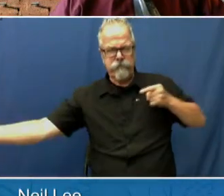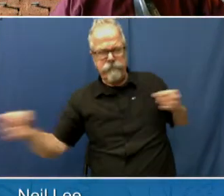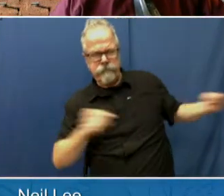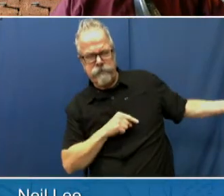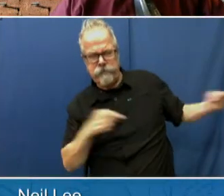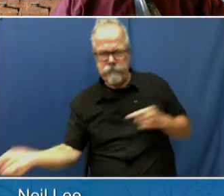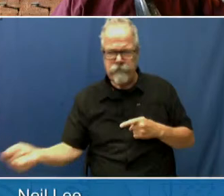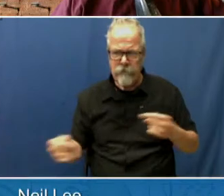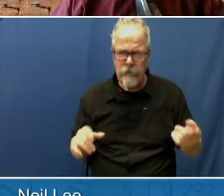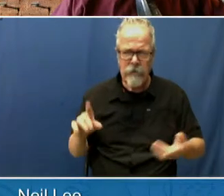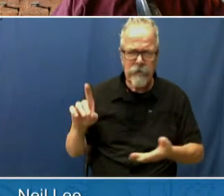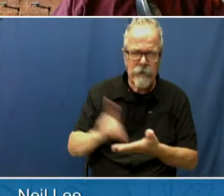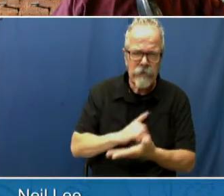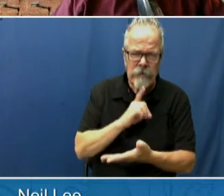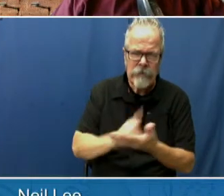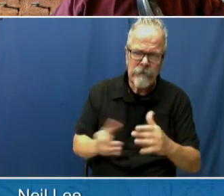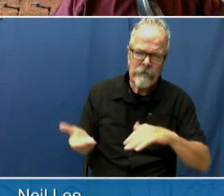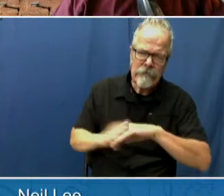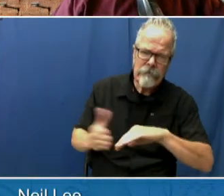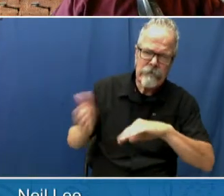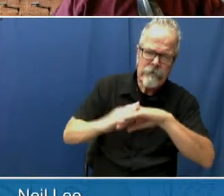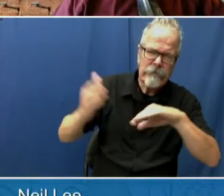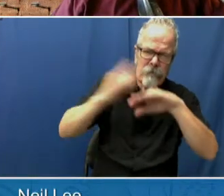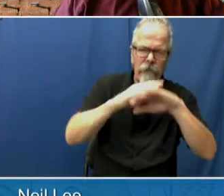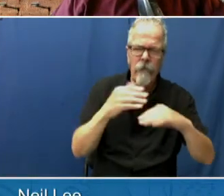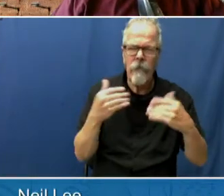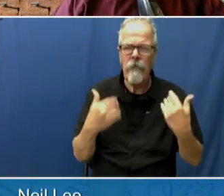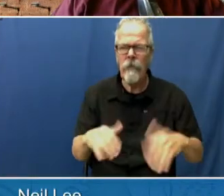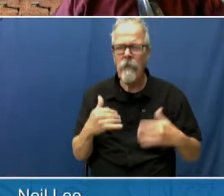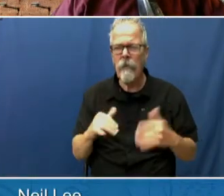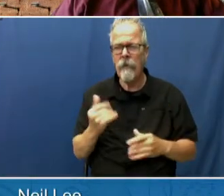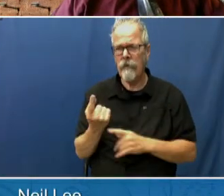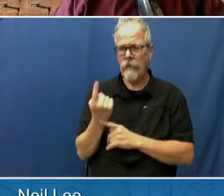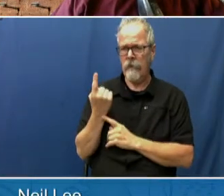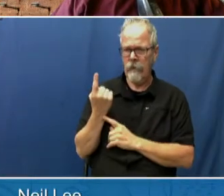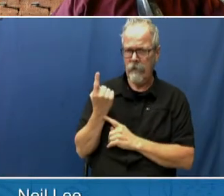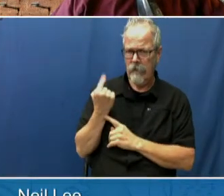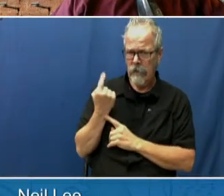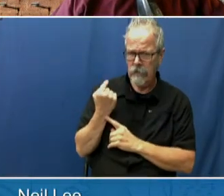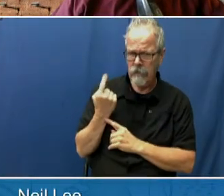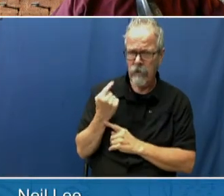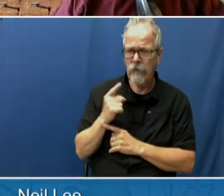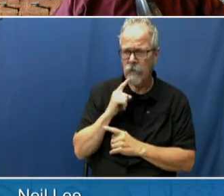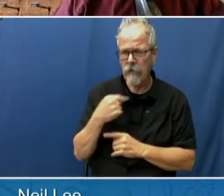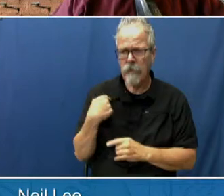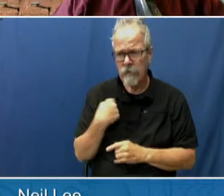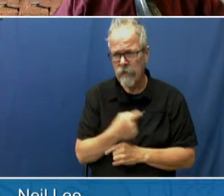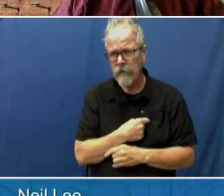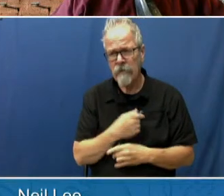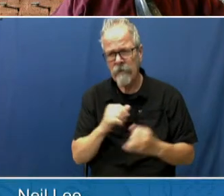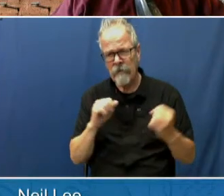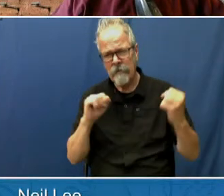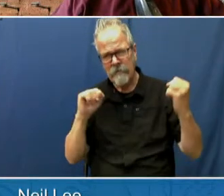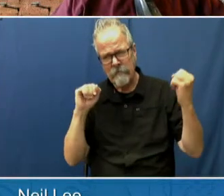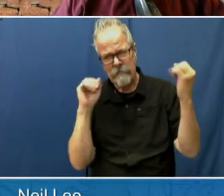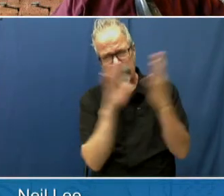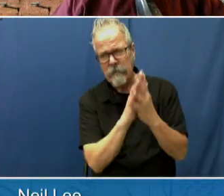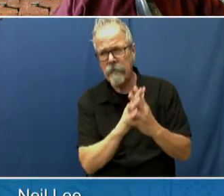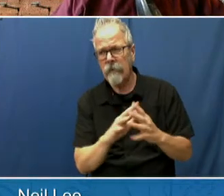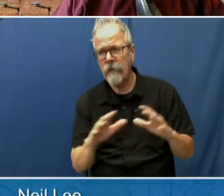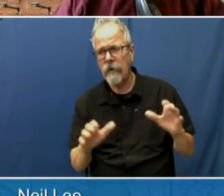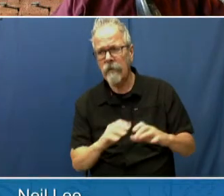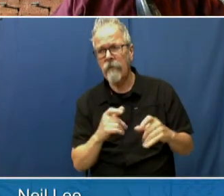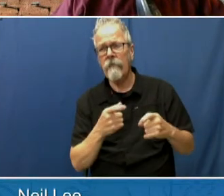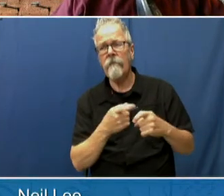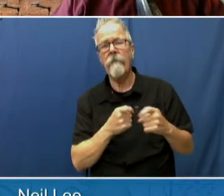Last year, at this time, we had a clash of organized activists from the far right and left, inadvertently